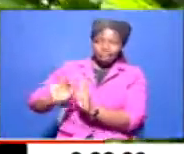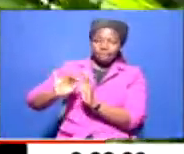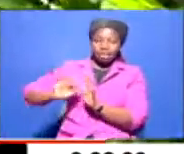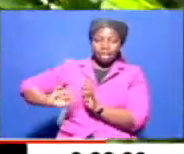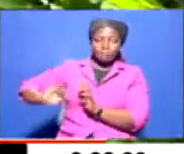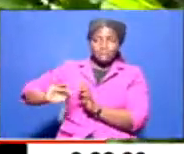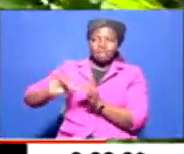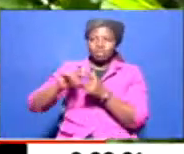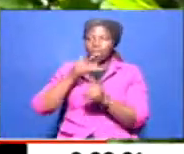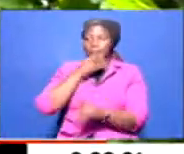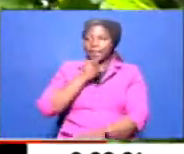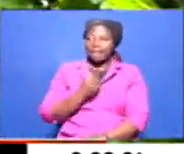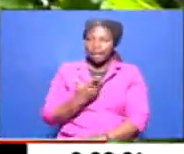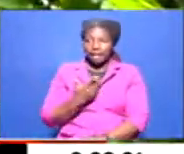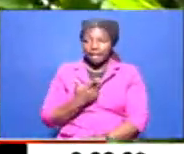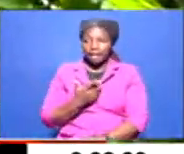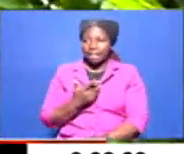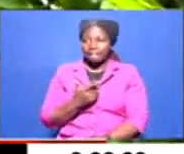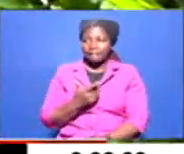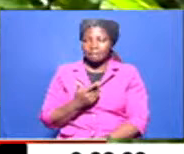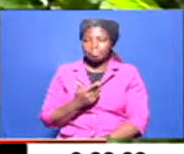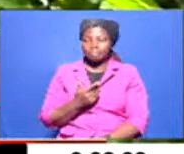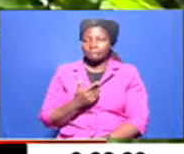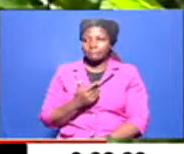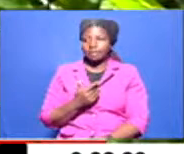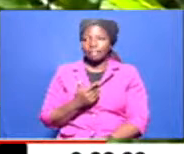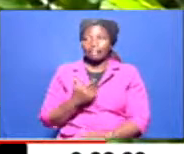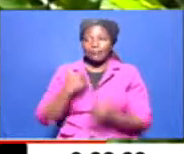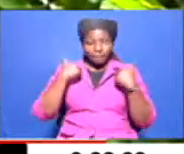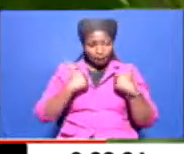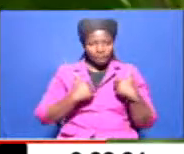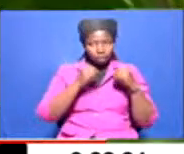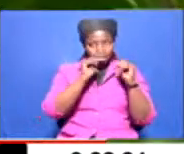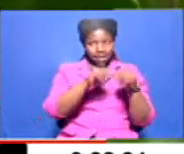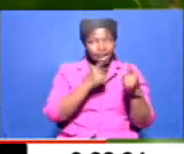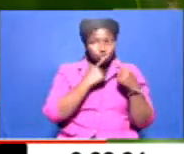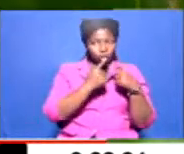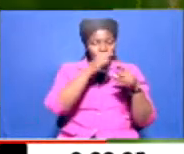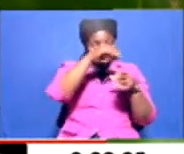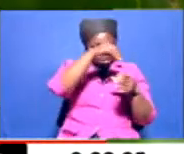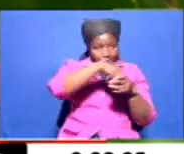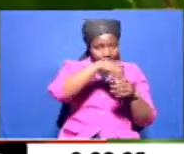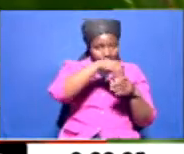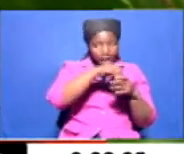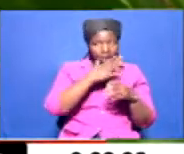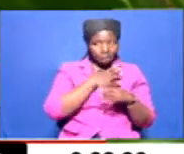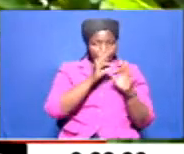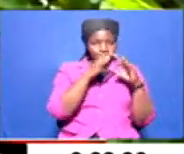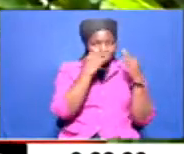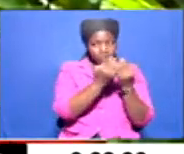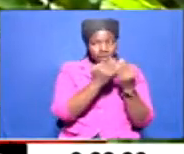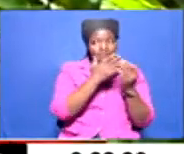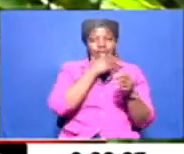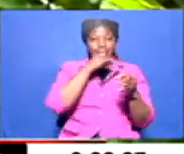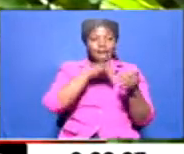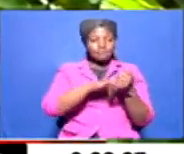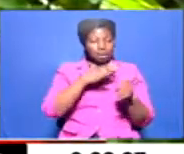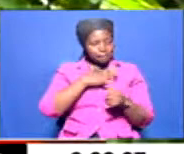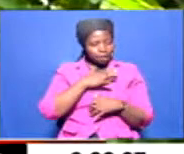partners. I used to, I could speak in my family, and even my husband could sit down and